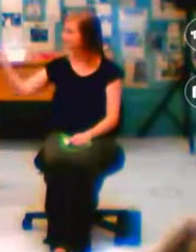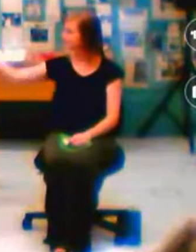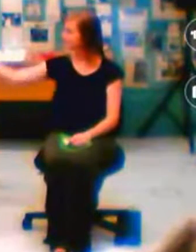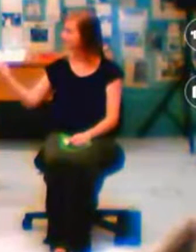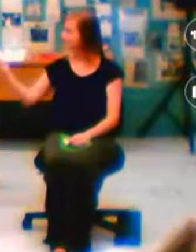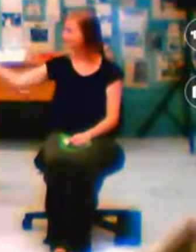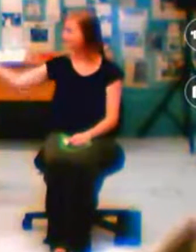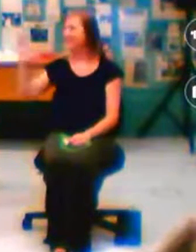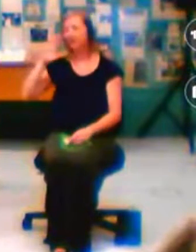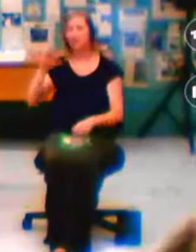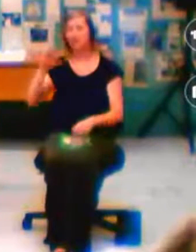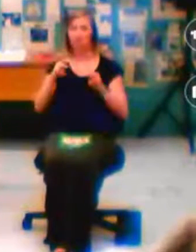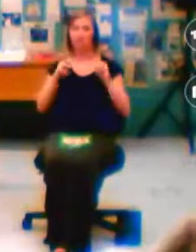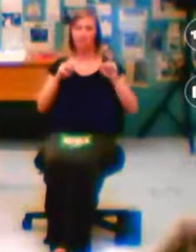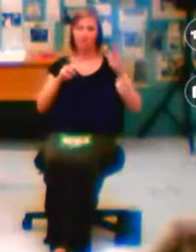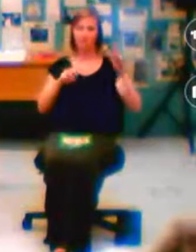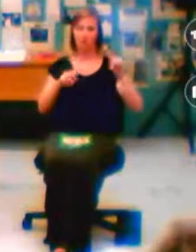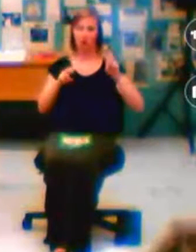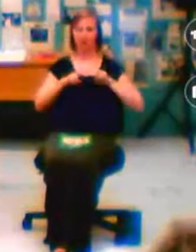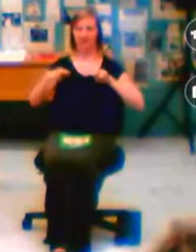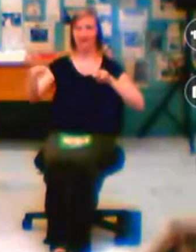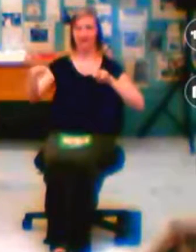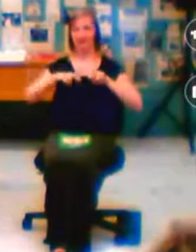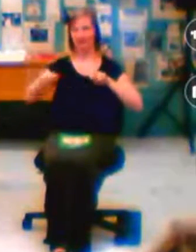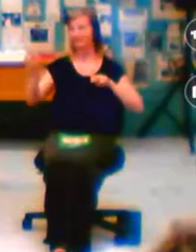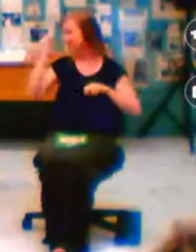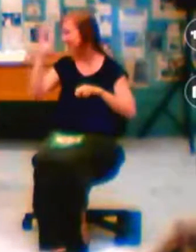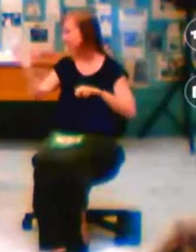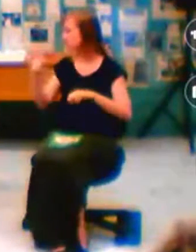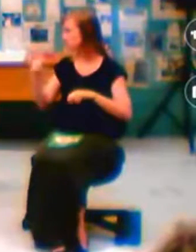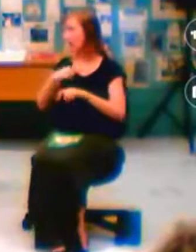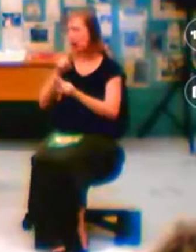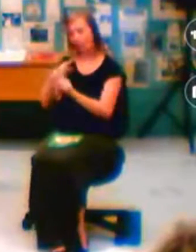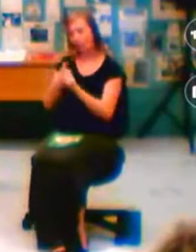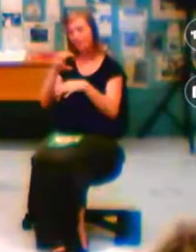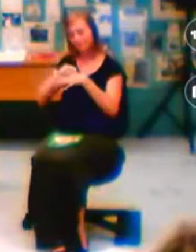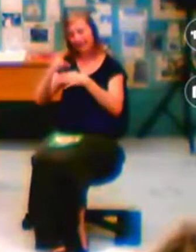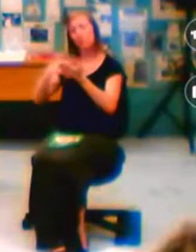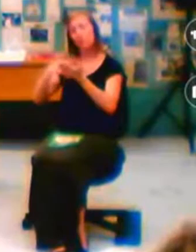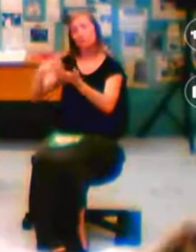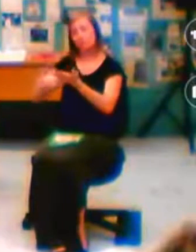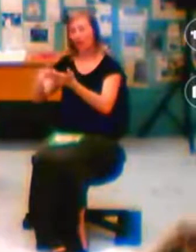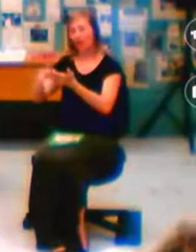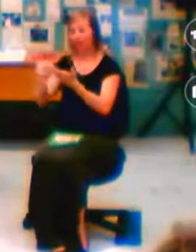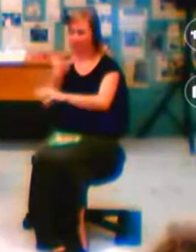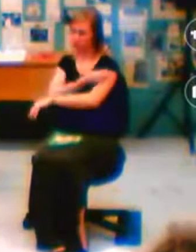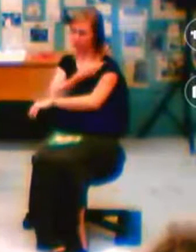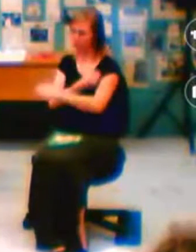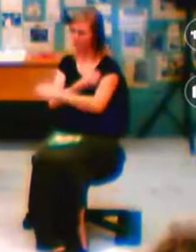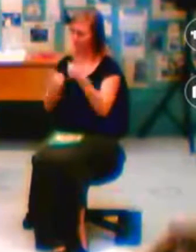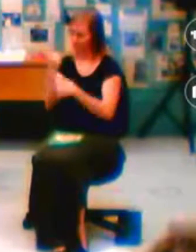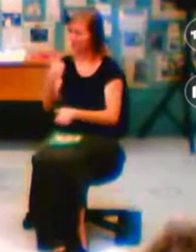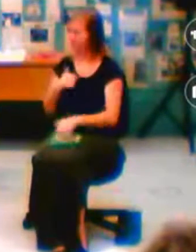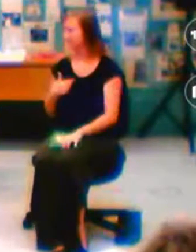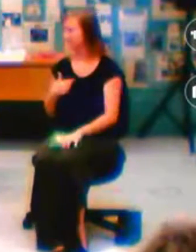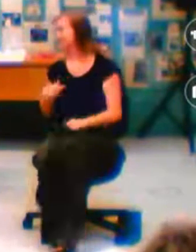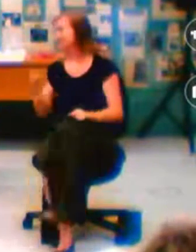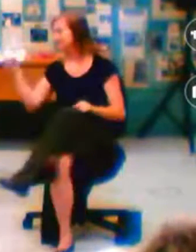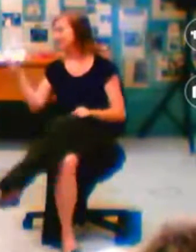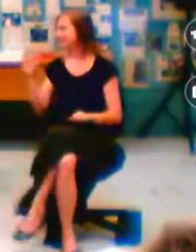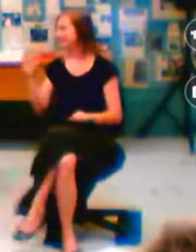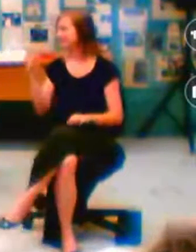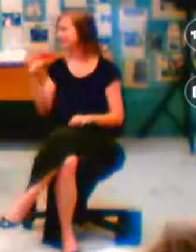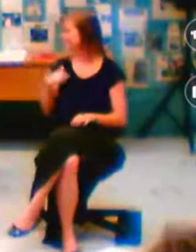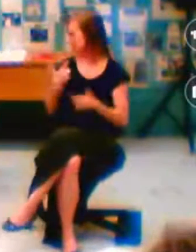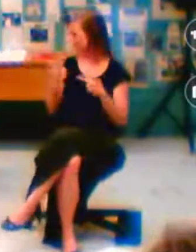if it were to go to that point. Dr. Brown, you can come a little closer to You keep rolling away. I know, nobody wants to sit